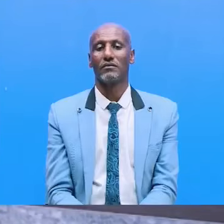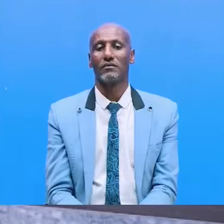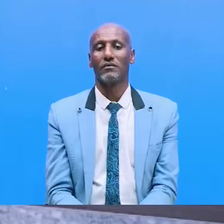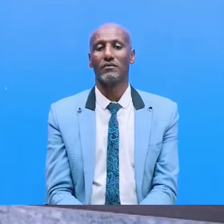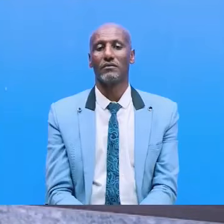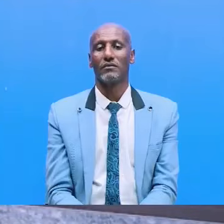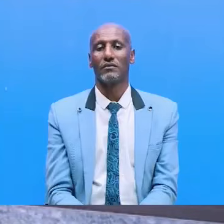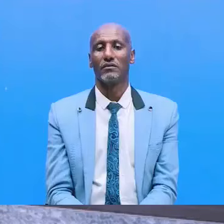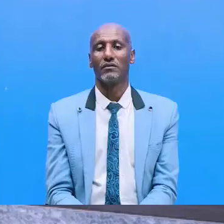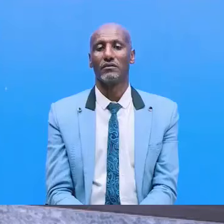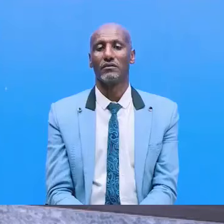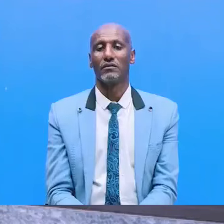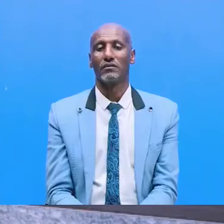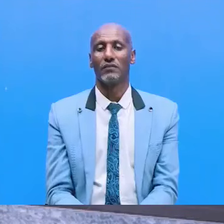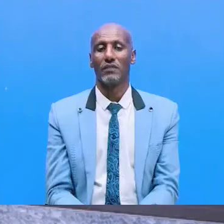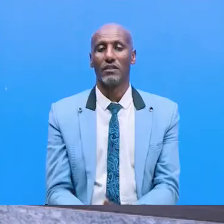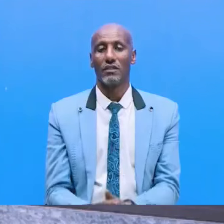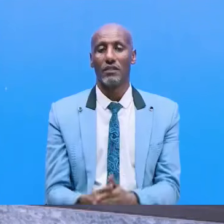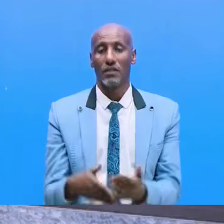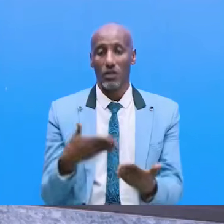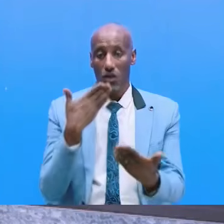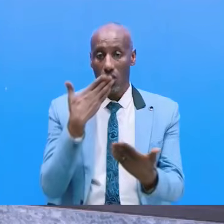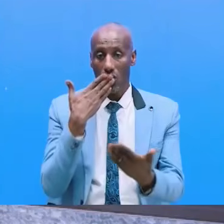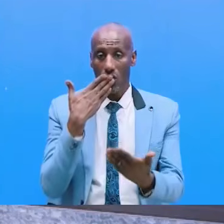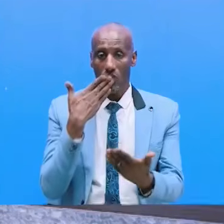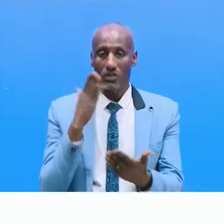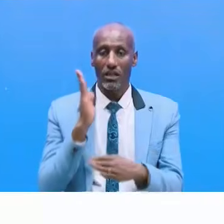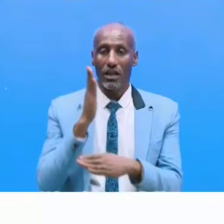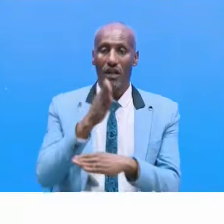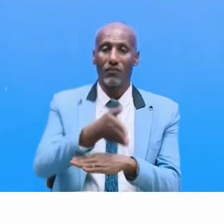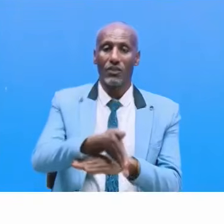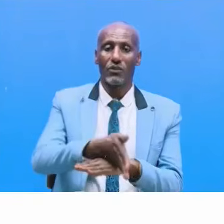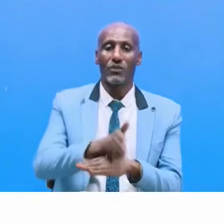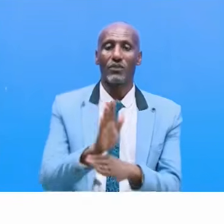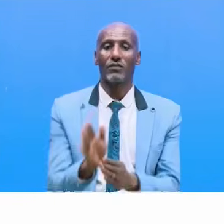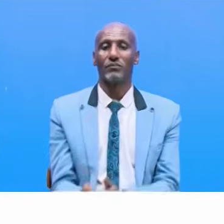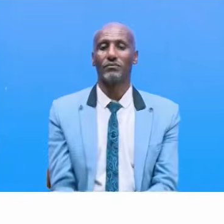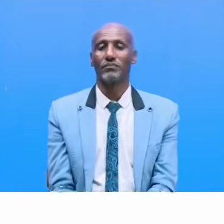And if it is afternoon, you can use good afternoon.